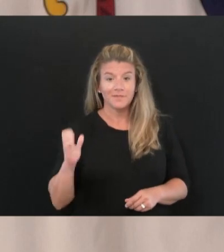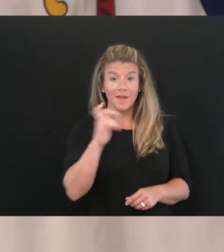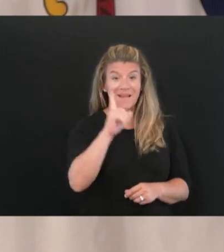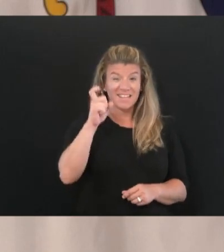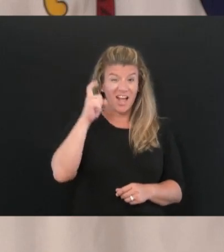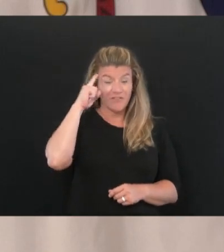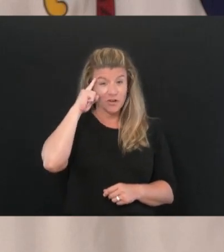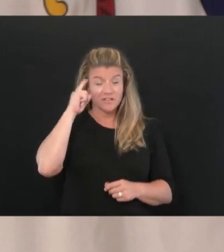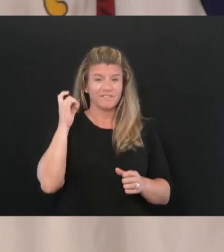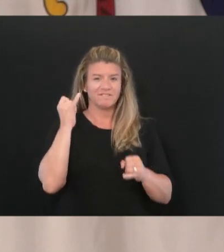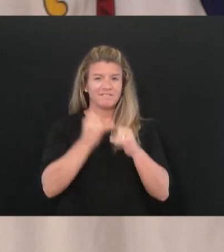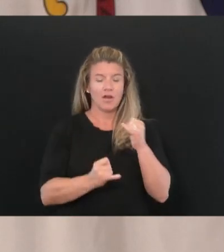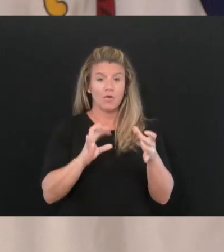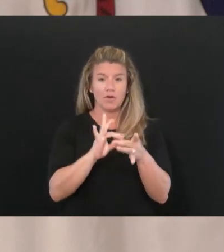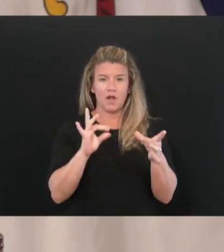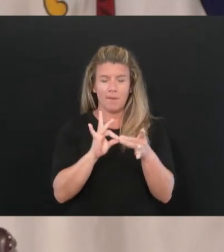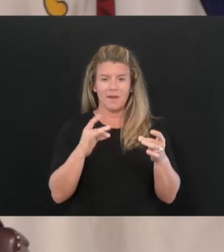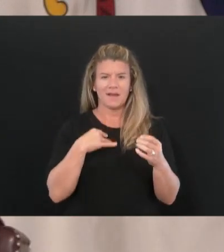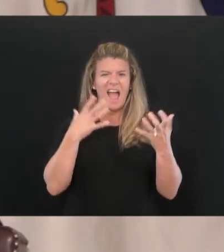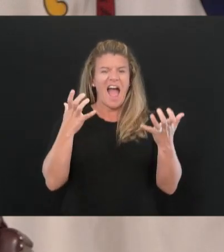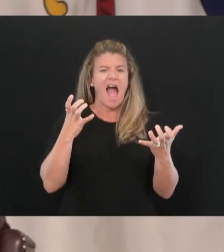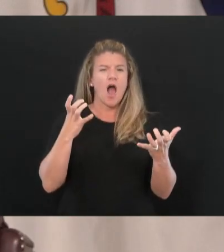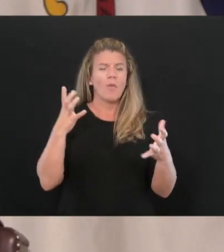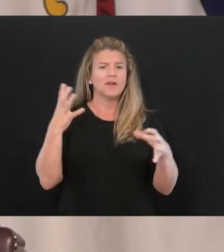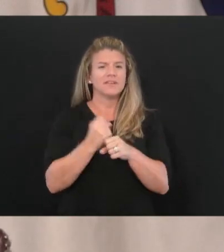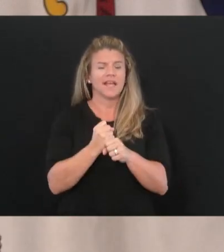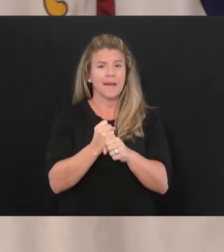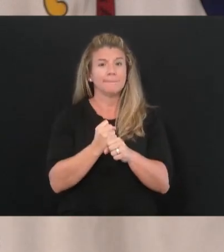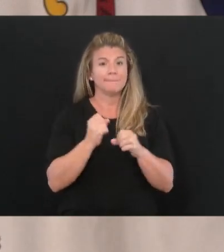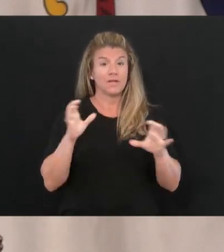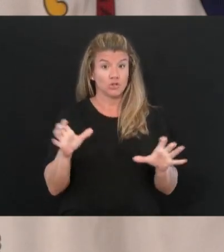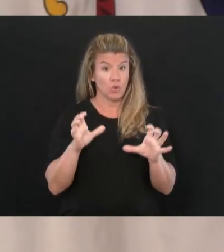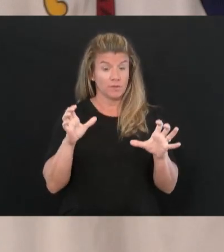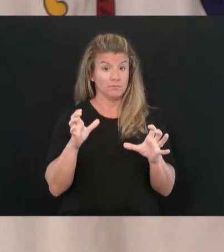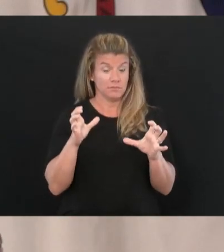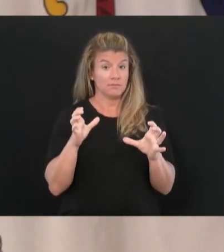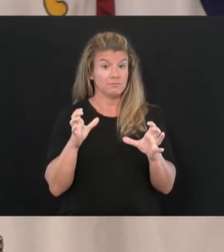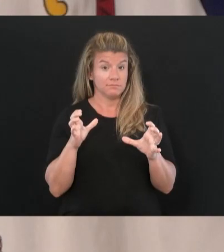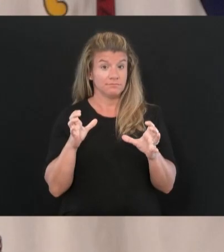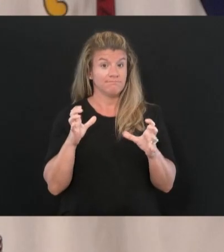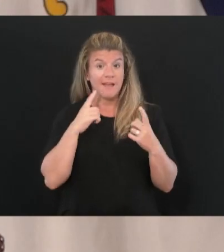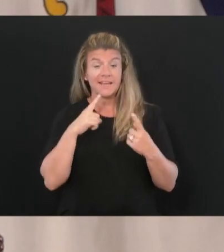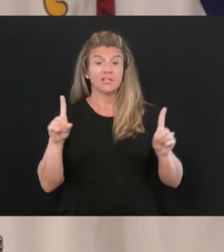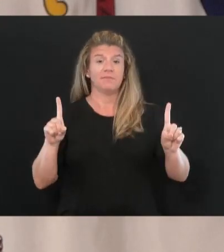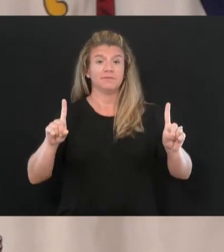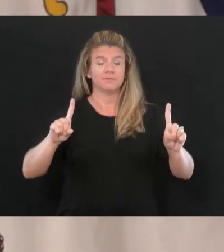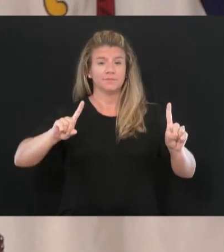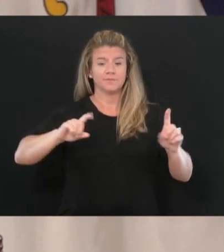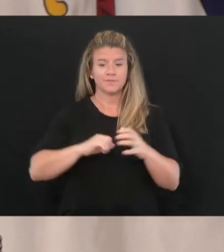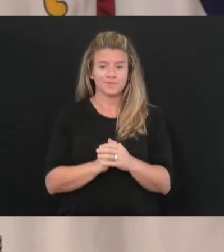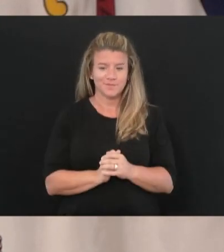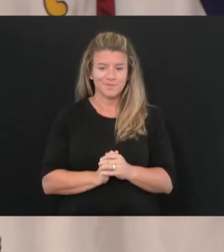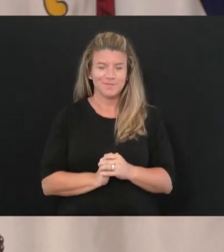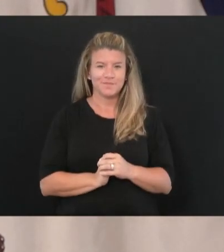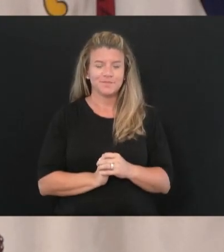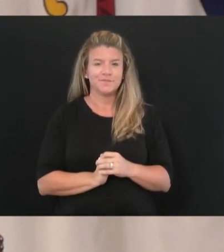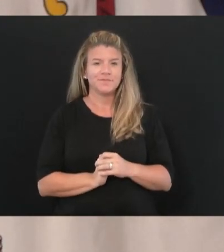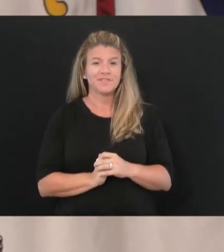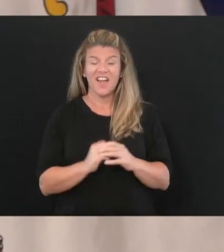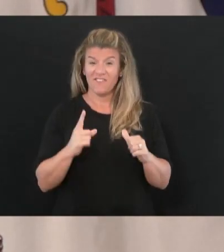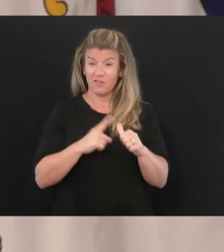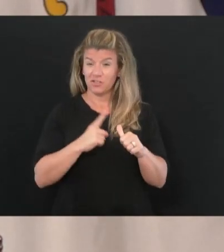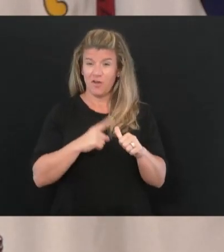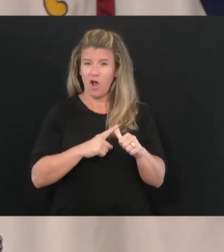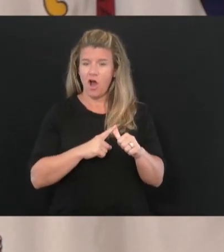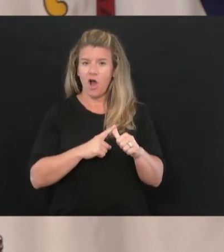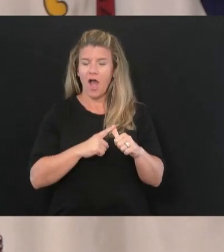Let me end by just doing this. First of all, I can't stress